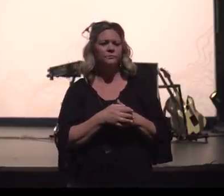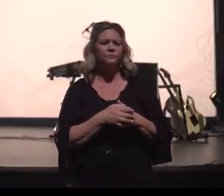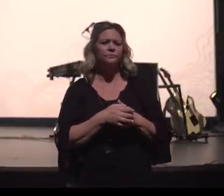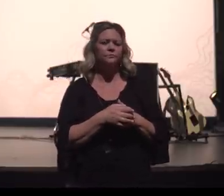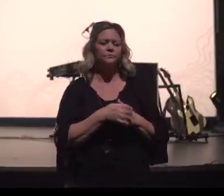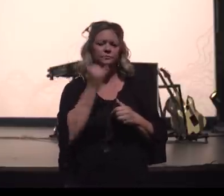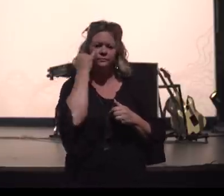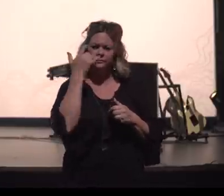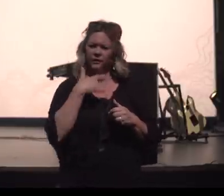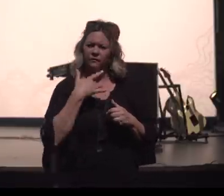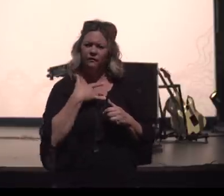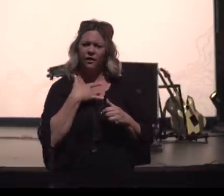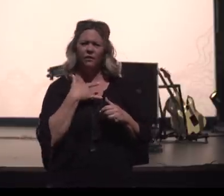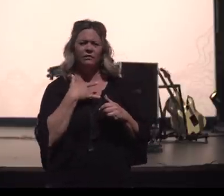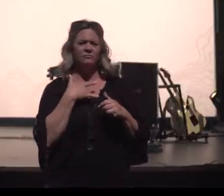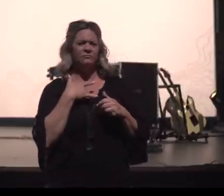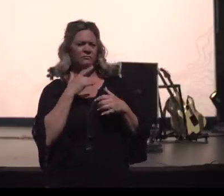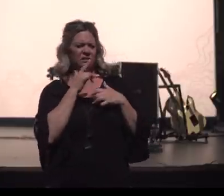And if you feel empty,